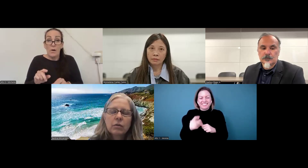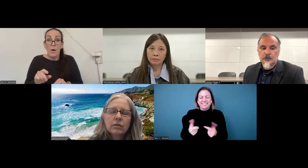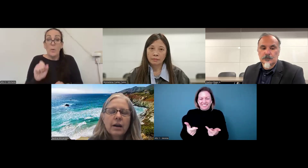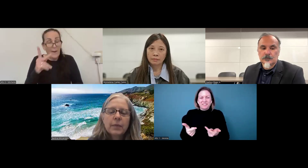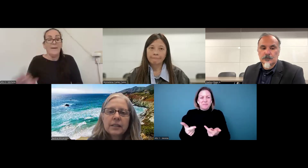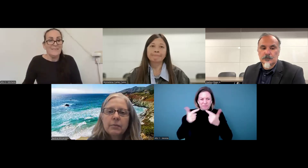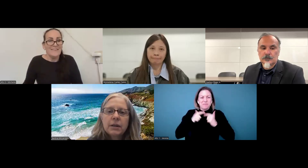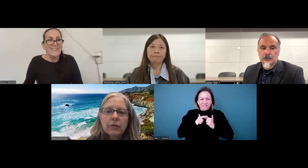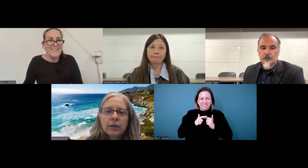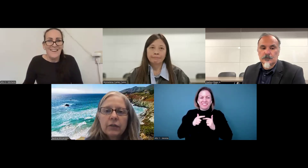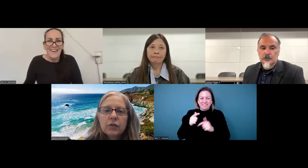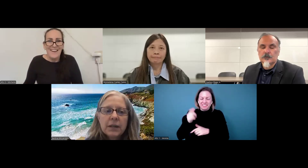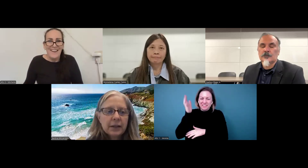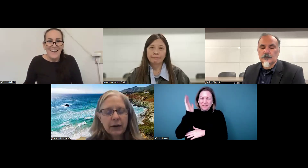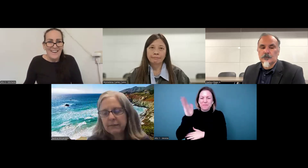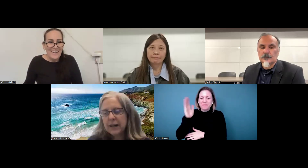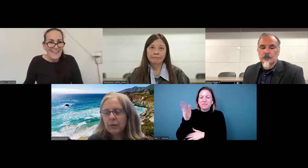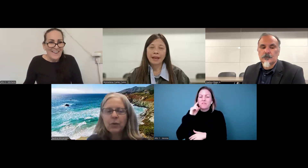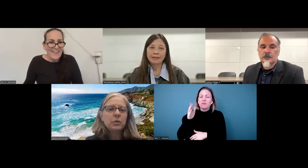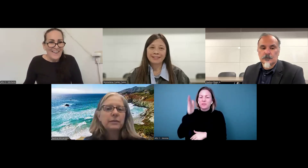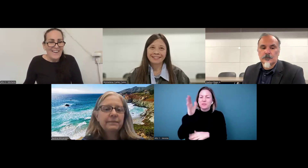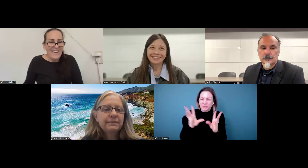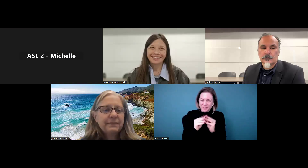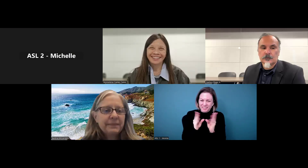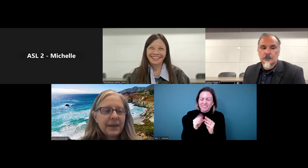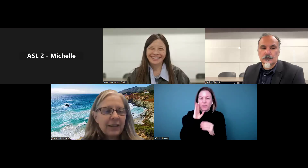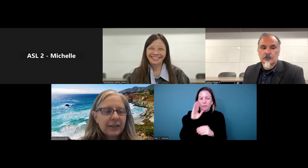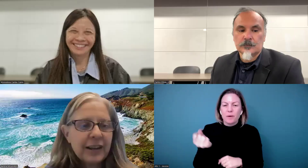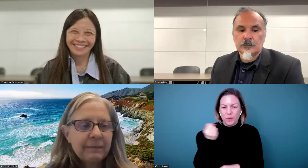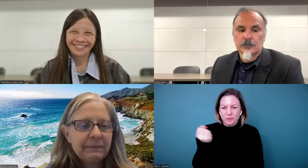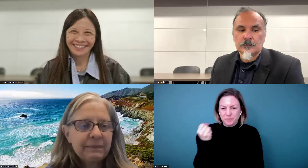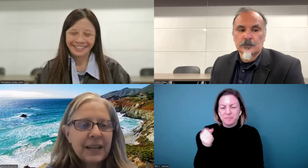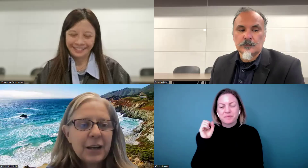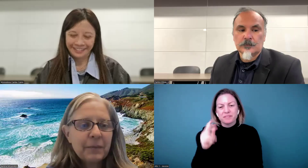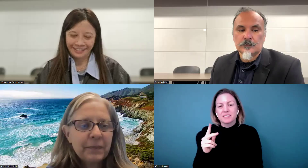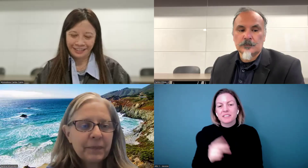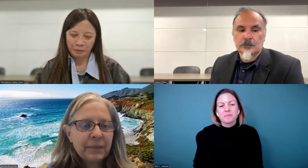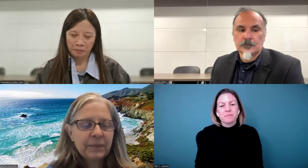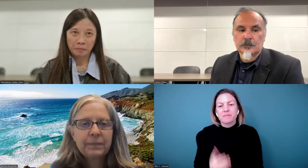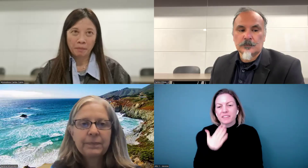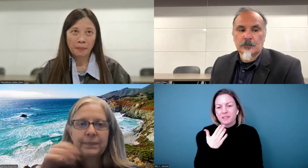presentations or topics to be covered at future meetings? Okay, then I will hold my thoughts on that. Thank you.